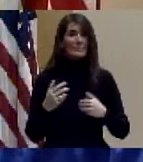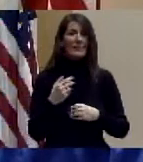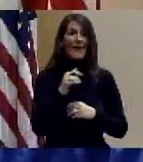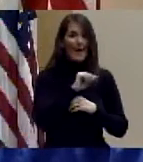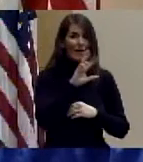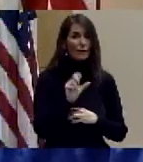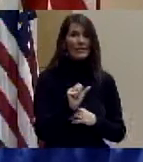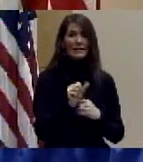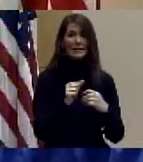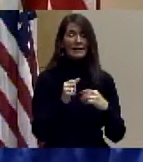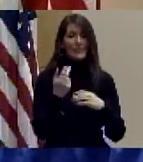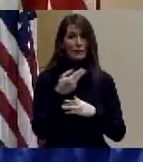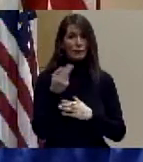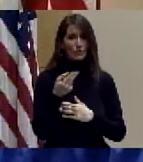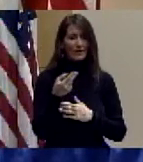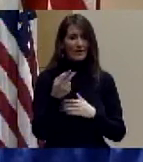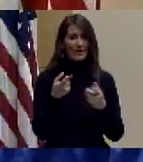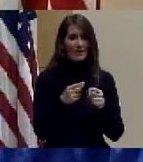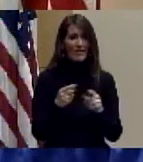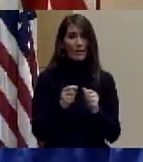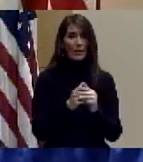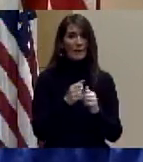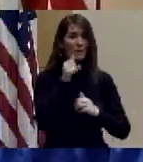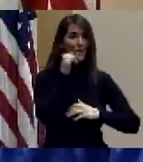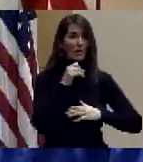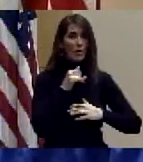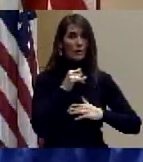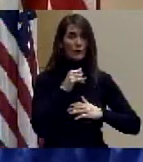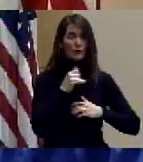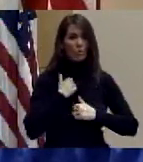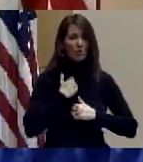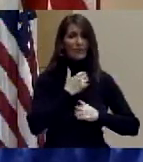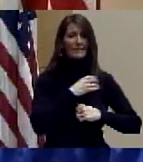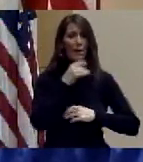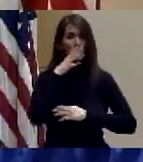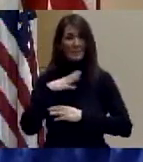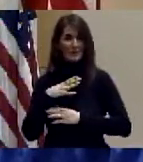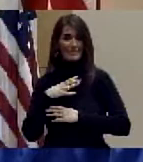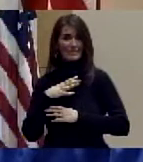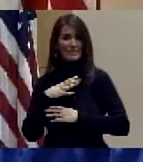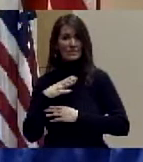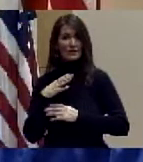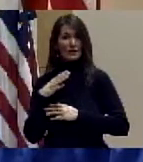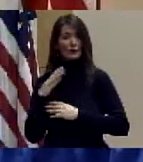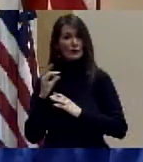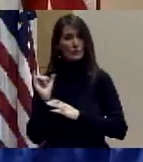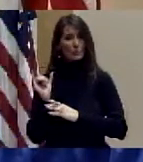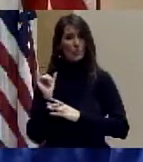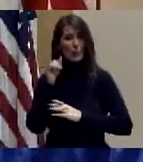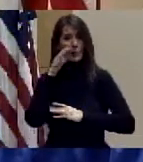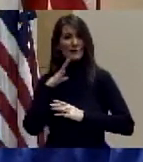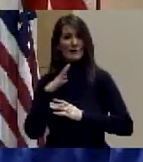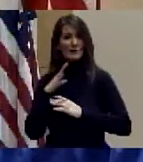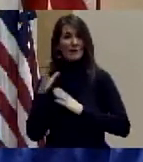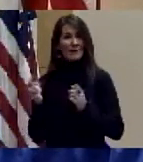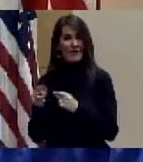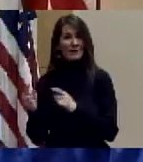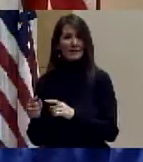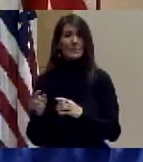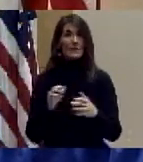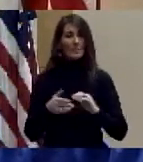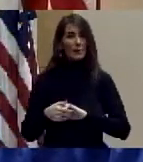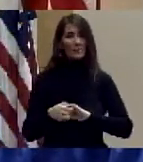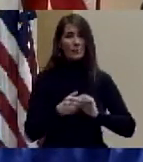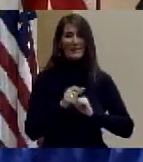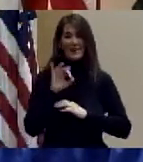history event with the Buffalo Soldiers, and a Women's History Month event just this past Sunday, in partnership with ninth